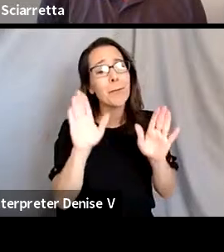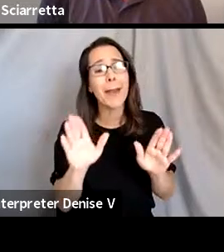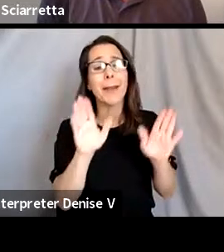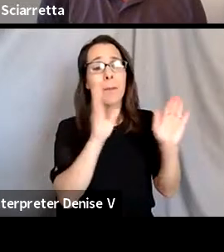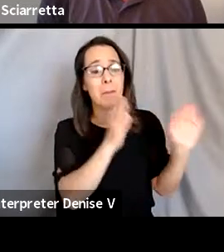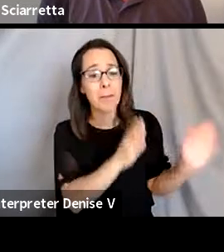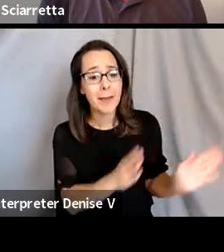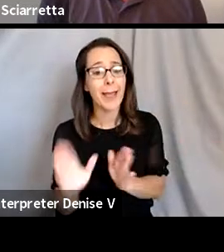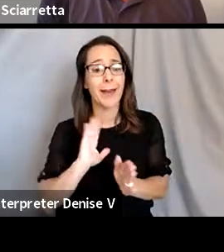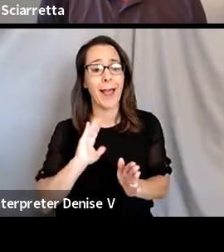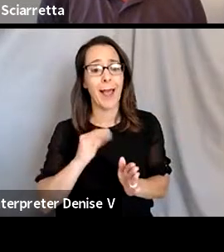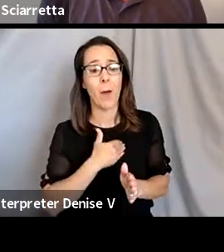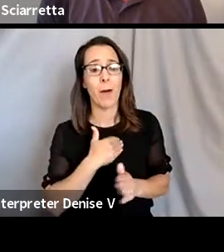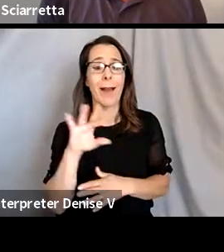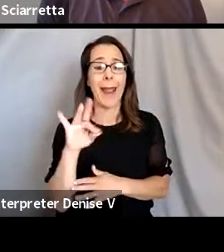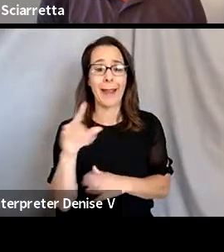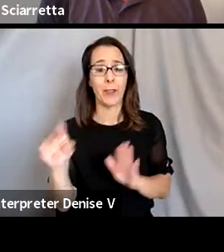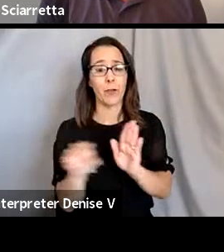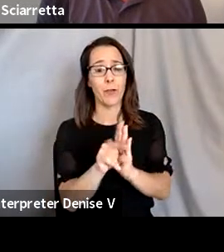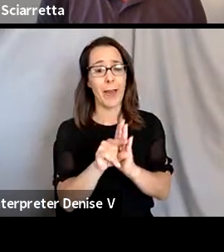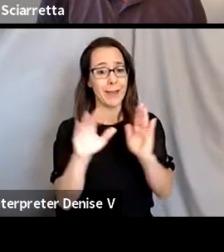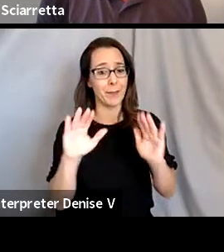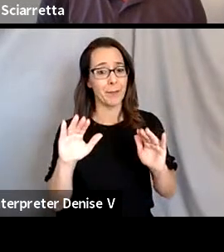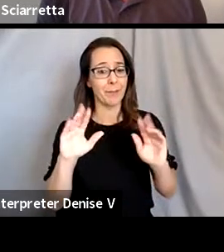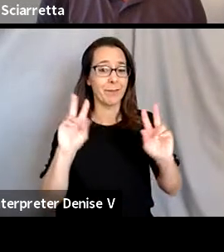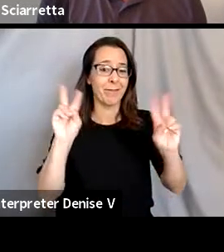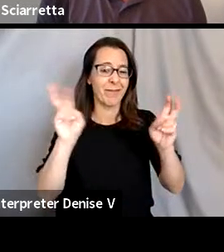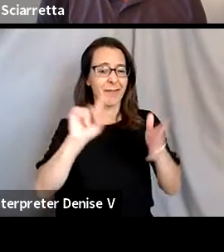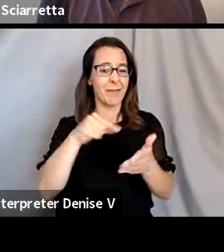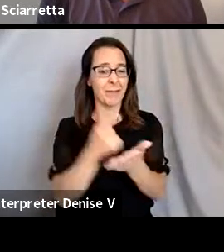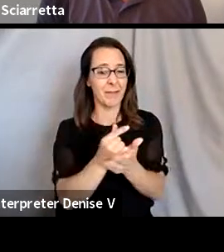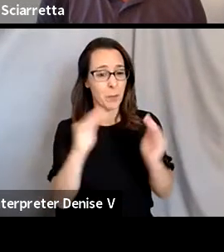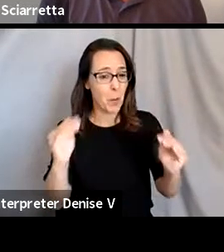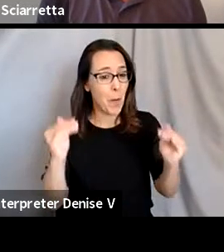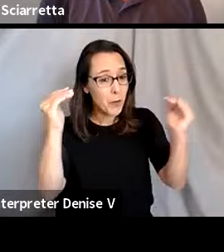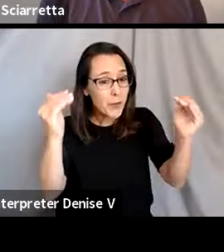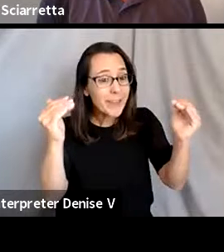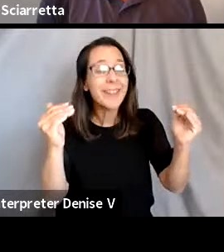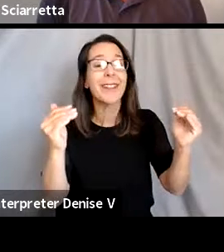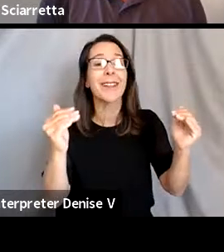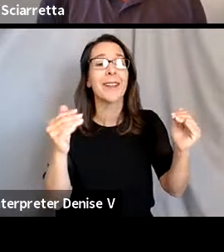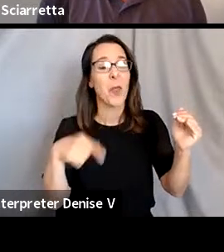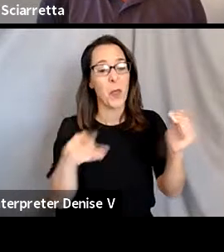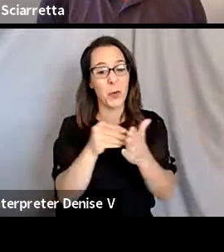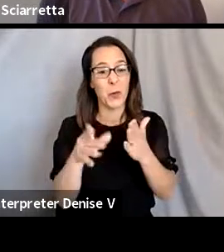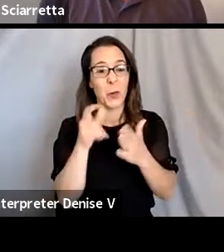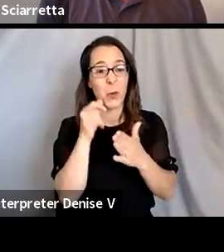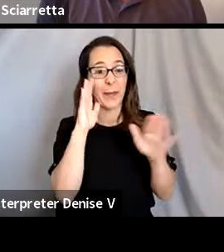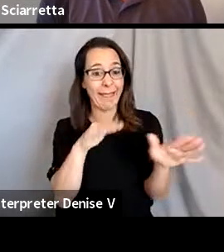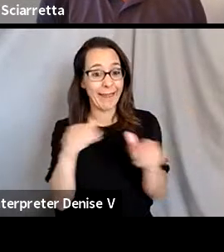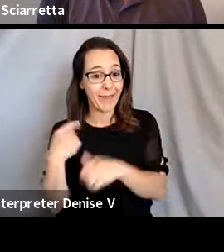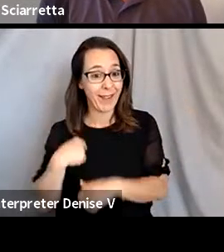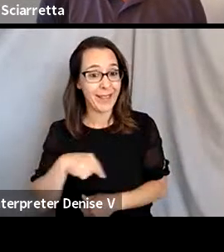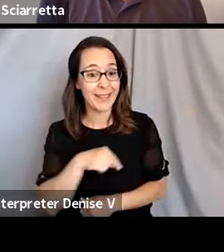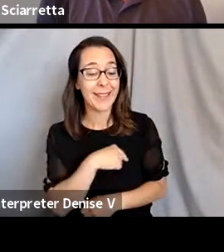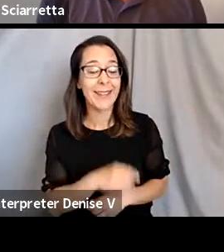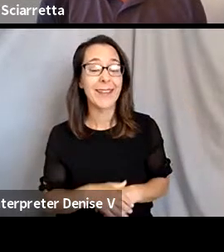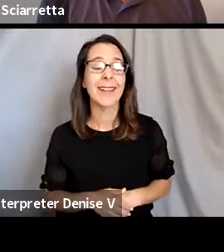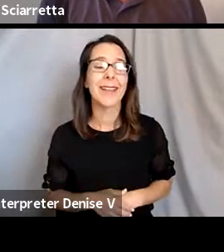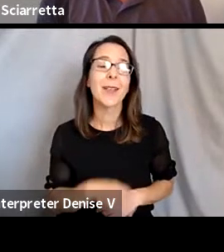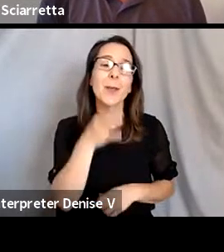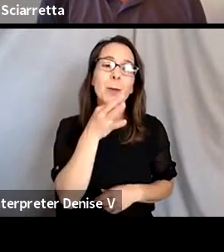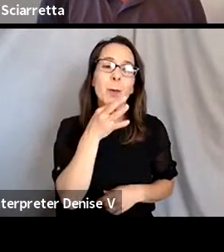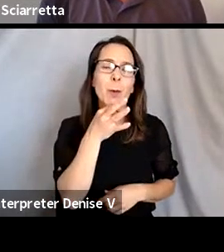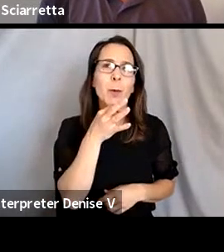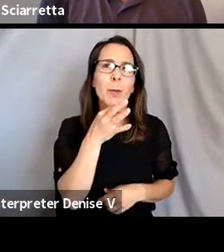kids, for our 8th graders that will be leaving us. And we're going to have a flyer that it may already be out,